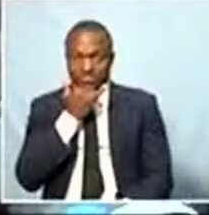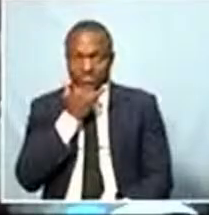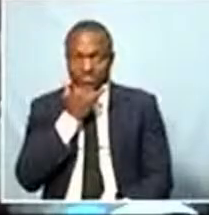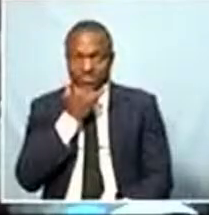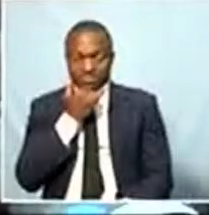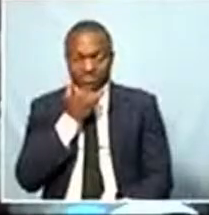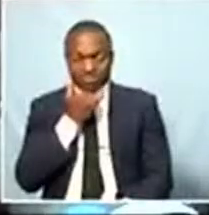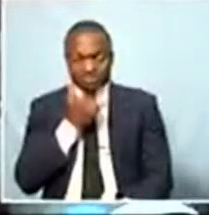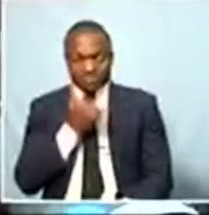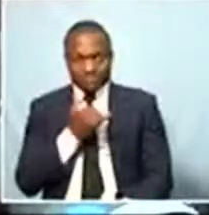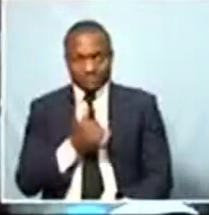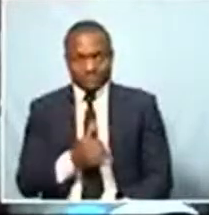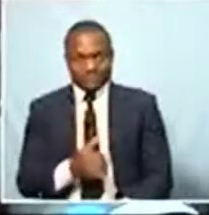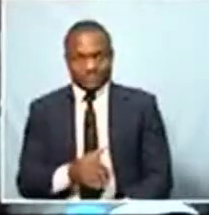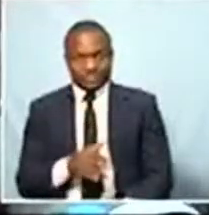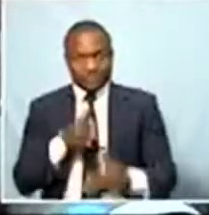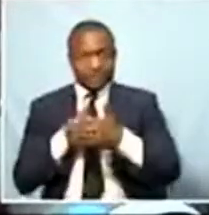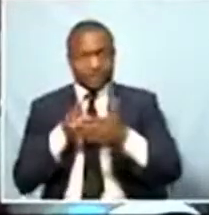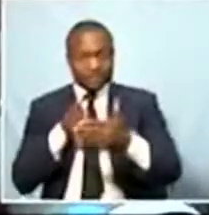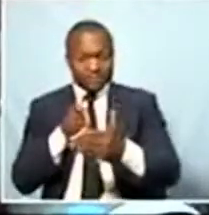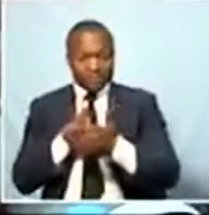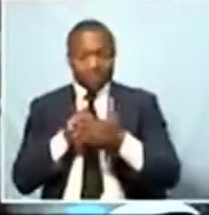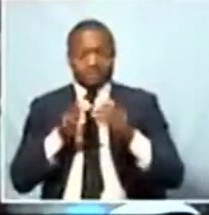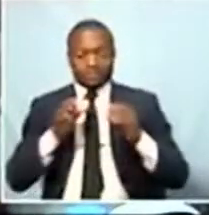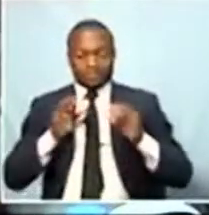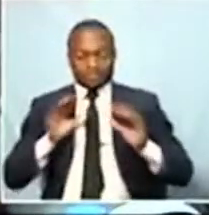against citizens, like